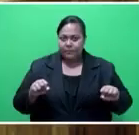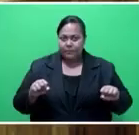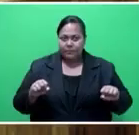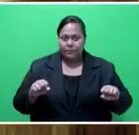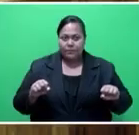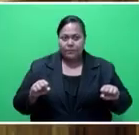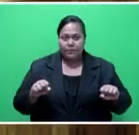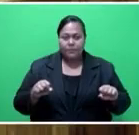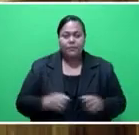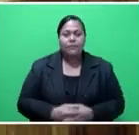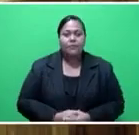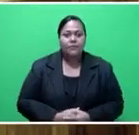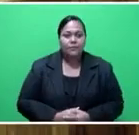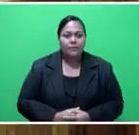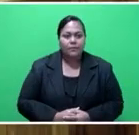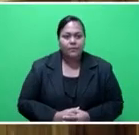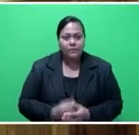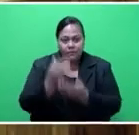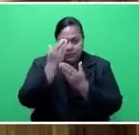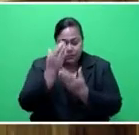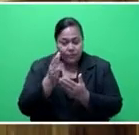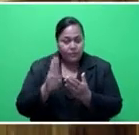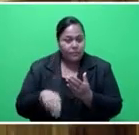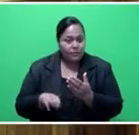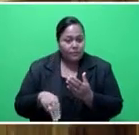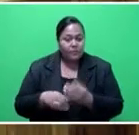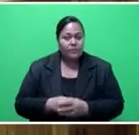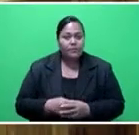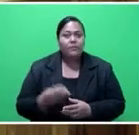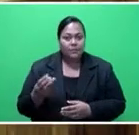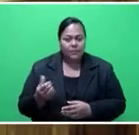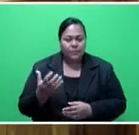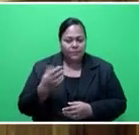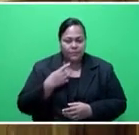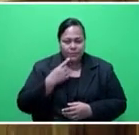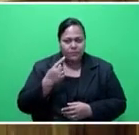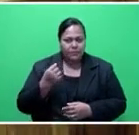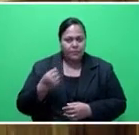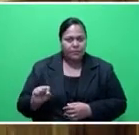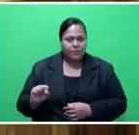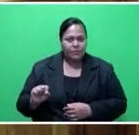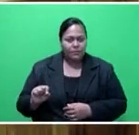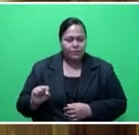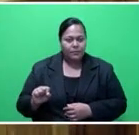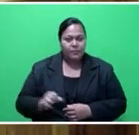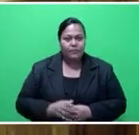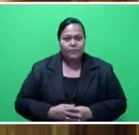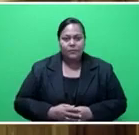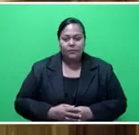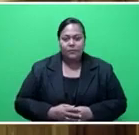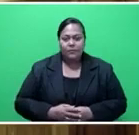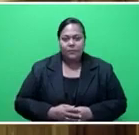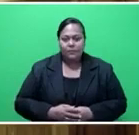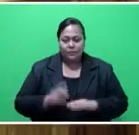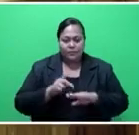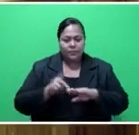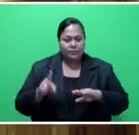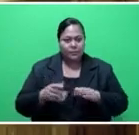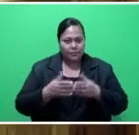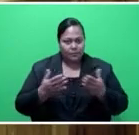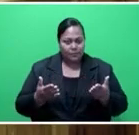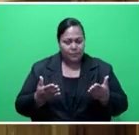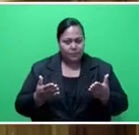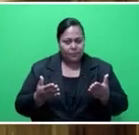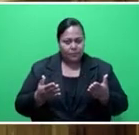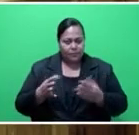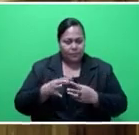If, honourable members, there being opposition, Parliament will vote by acclamation. Those in